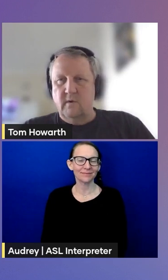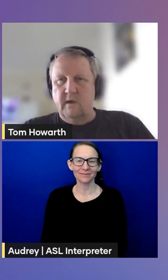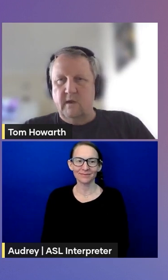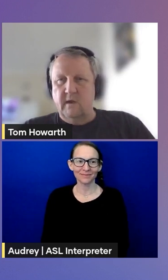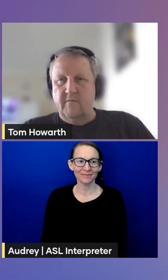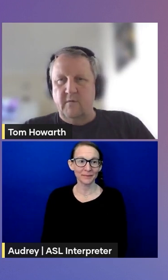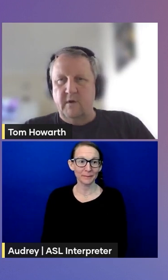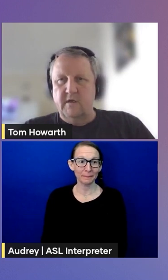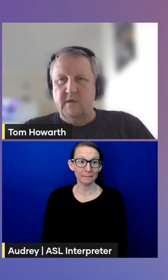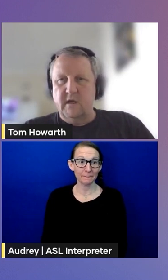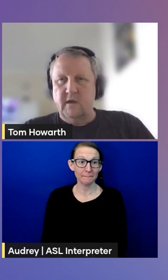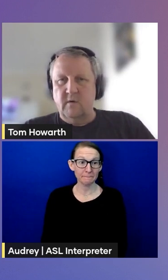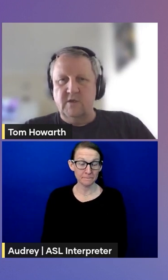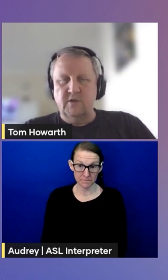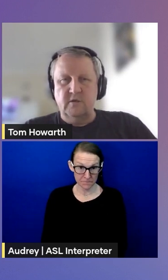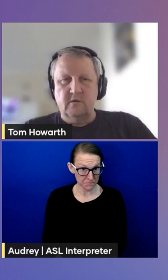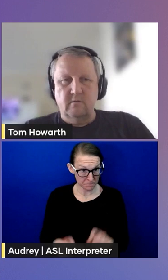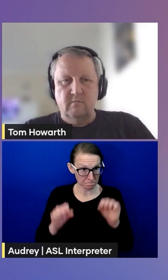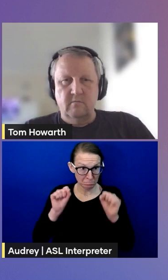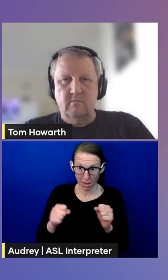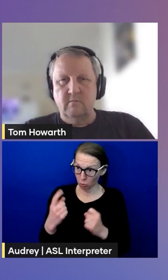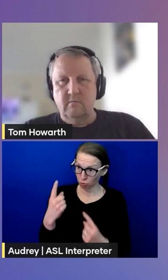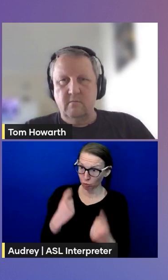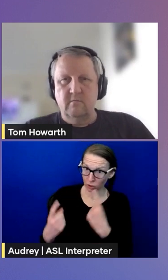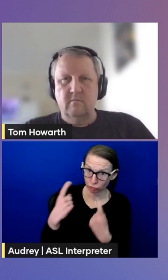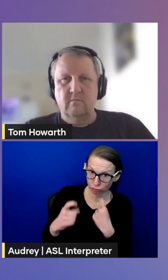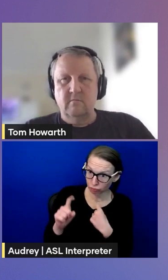Do we have the ability to take questions?